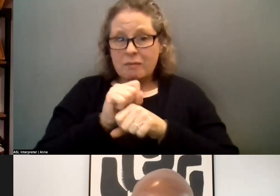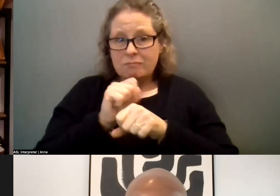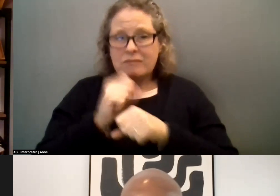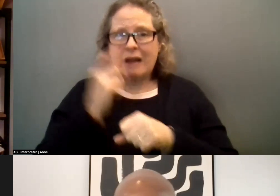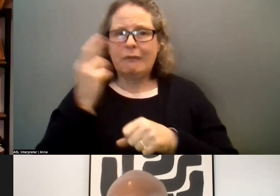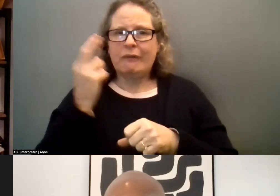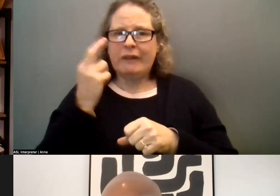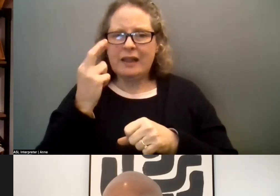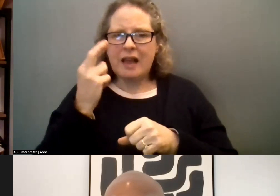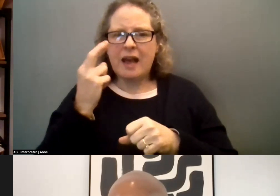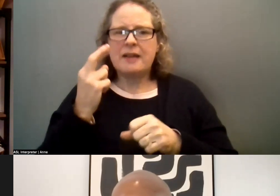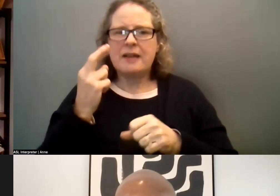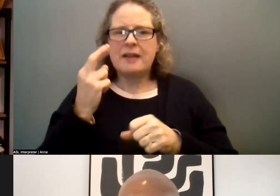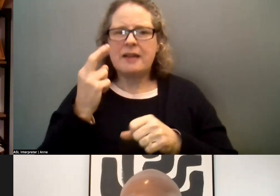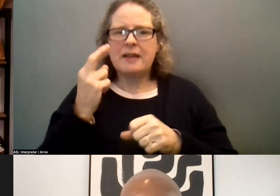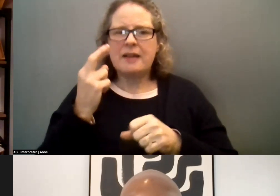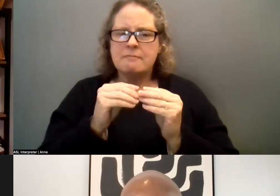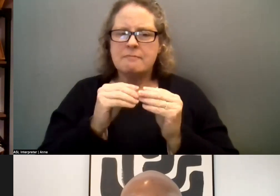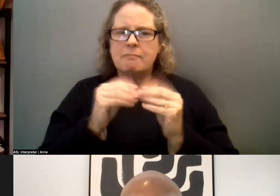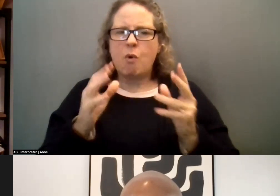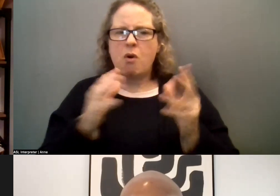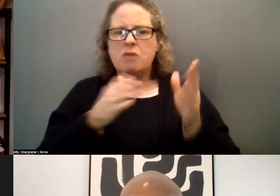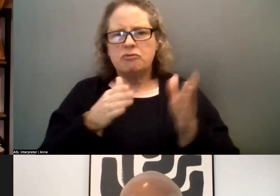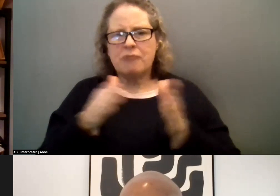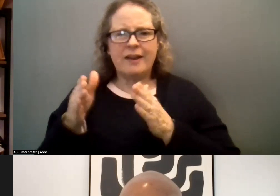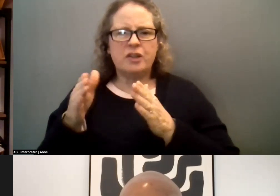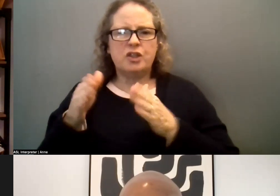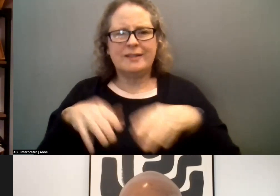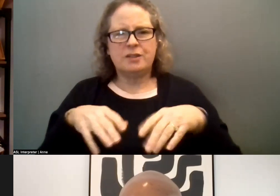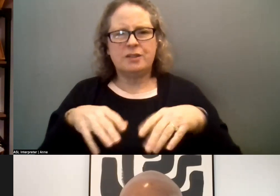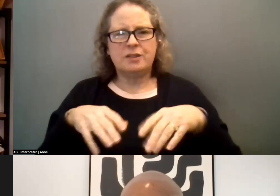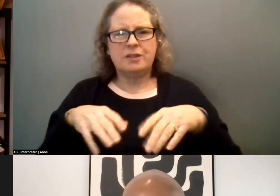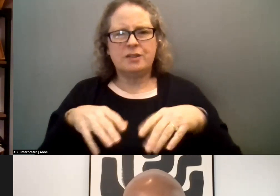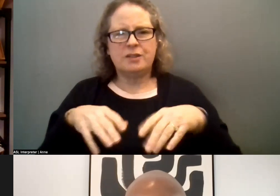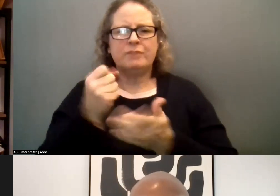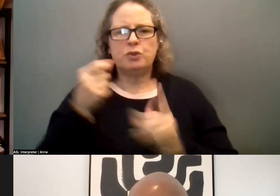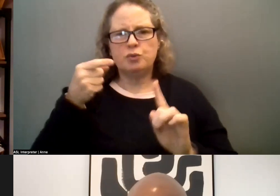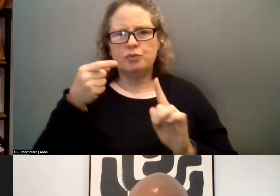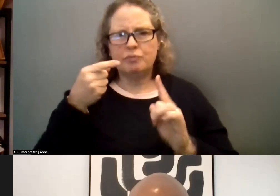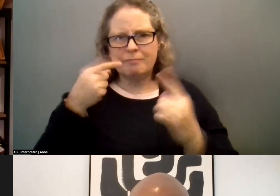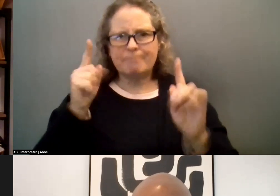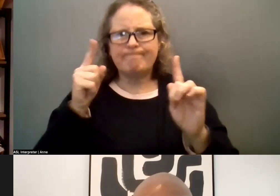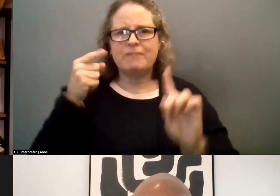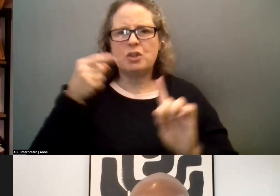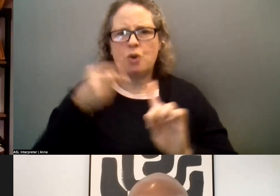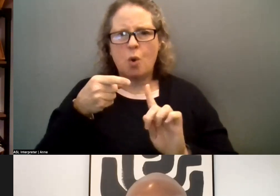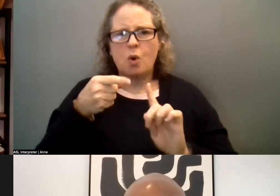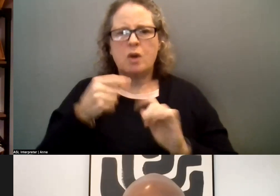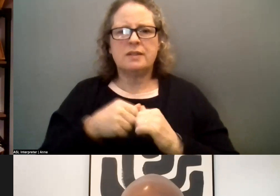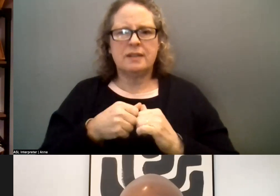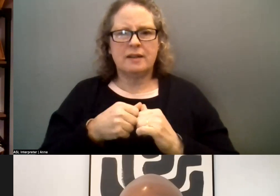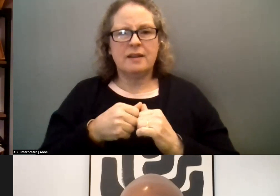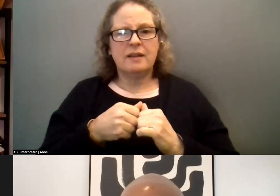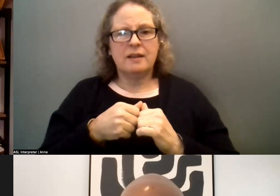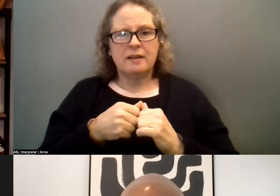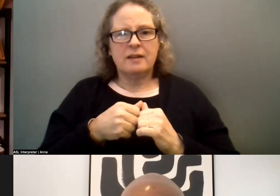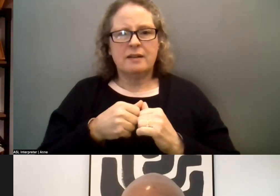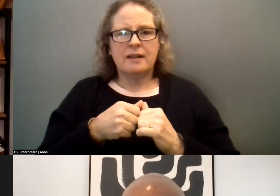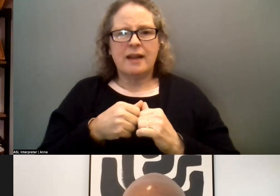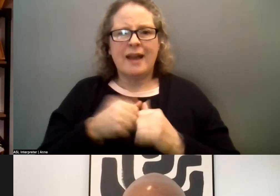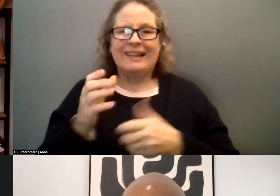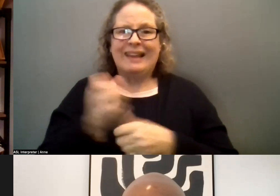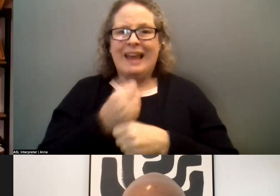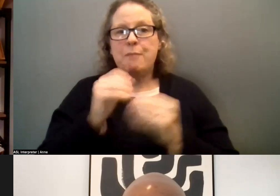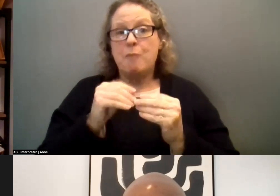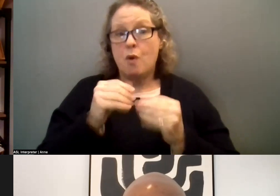increasing audiences, gaining more followers. And it's hard to know what is worth my time and effort. Hello. What seems